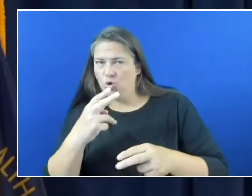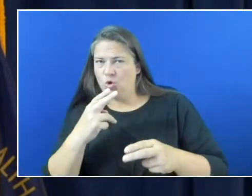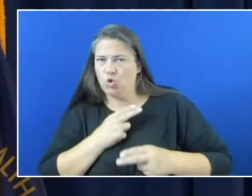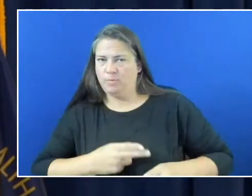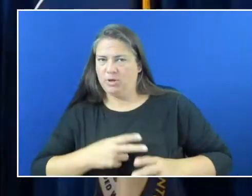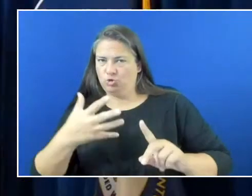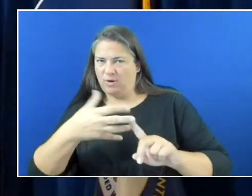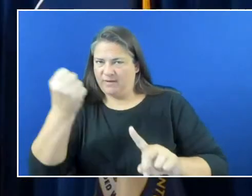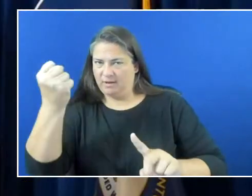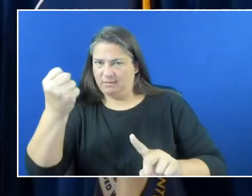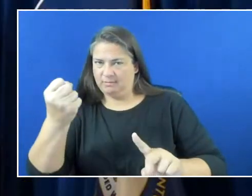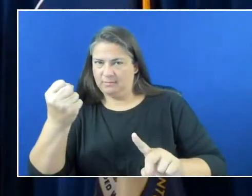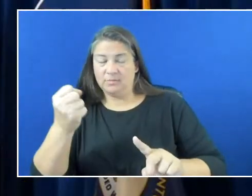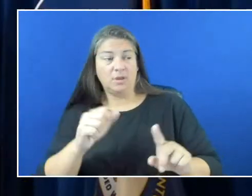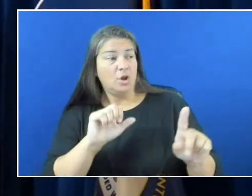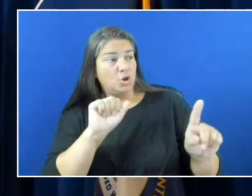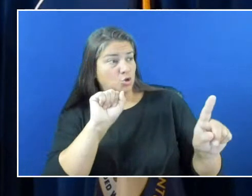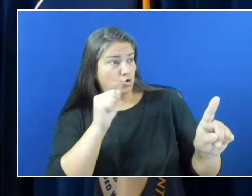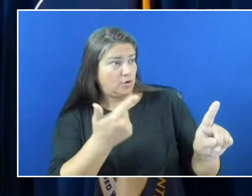mentioned